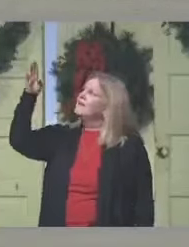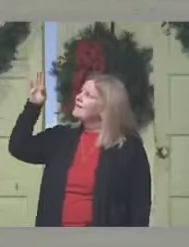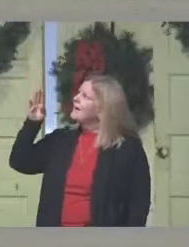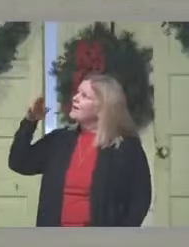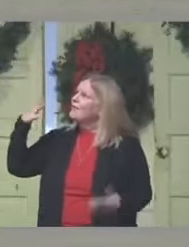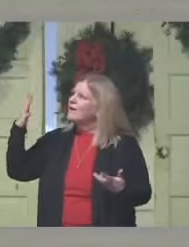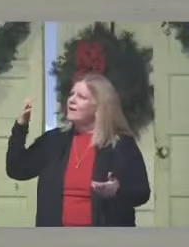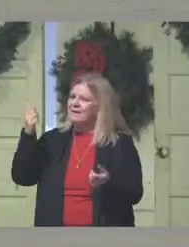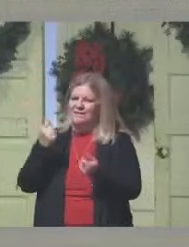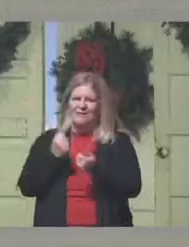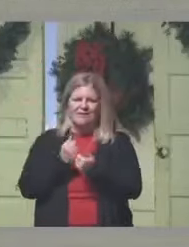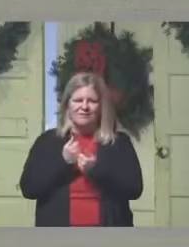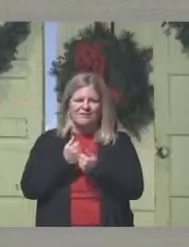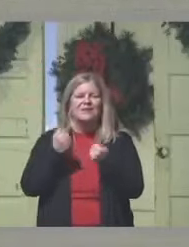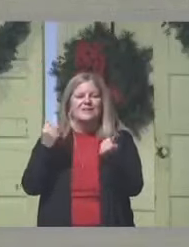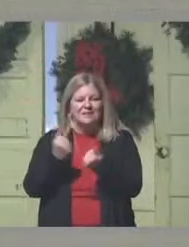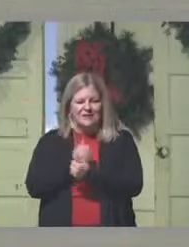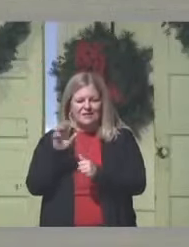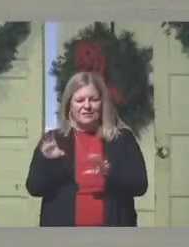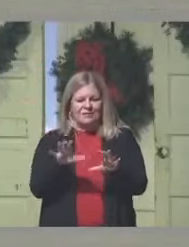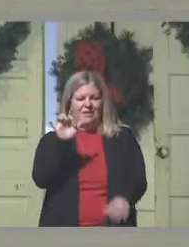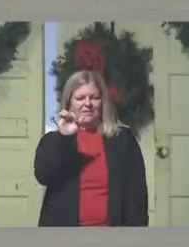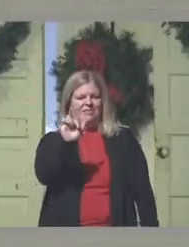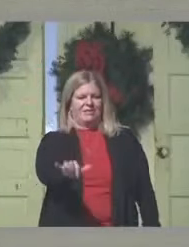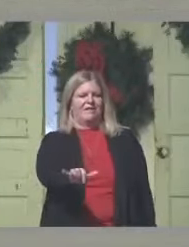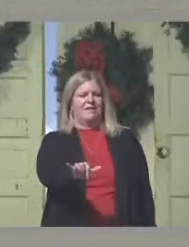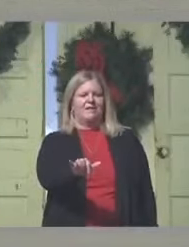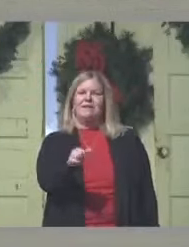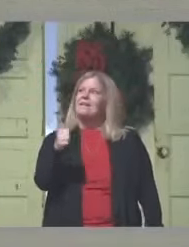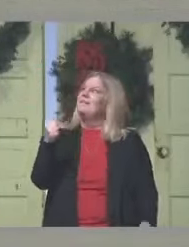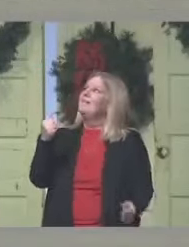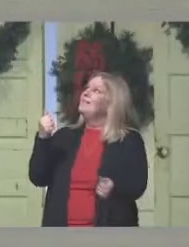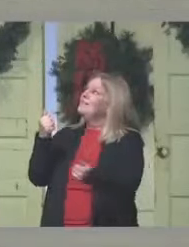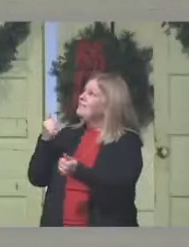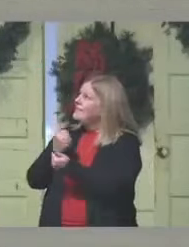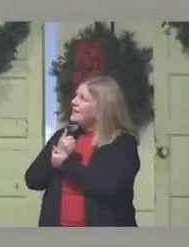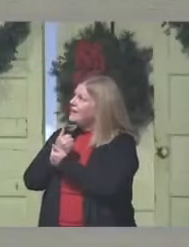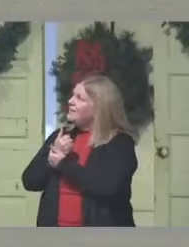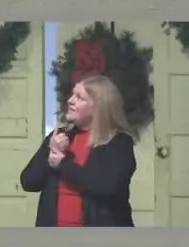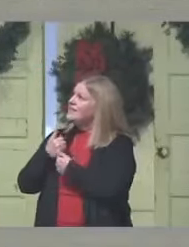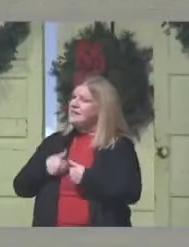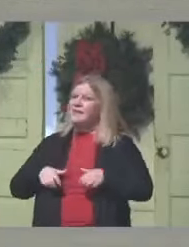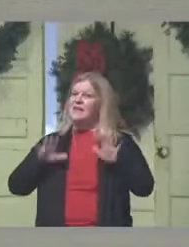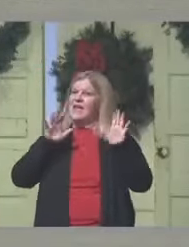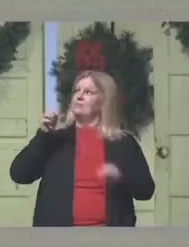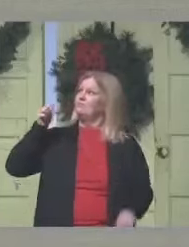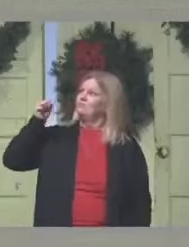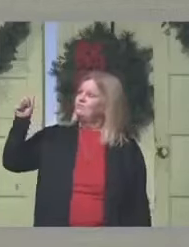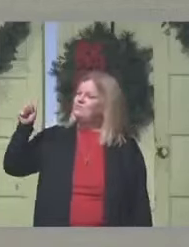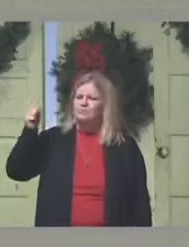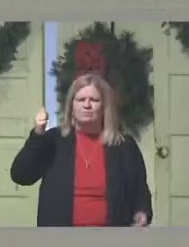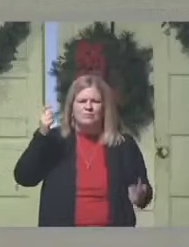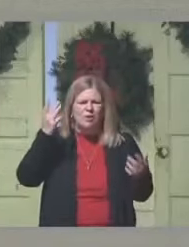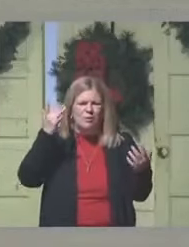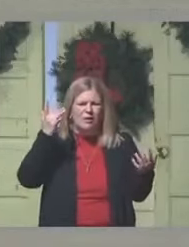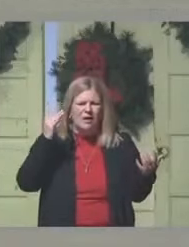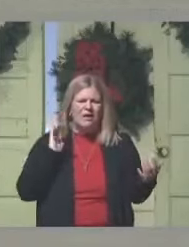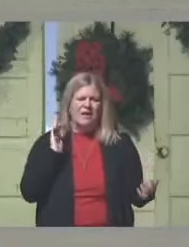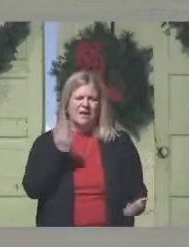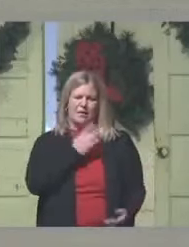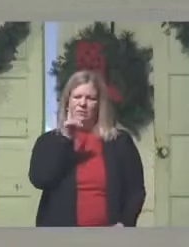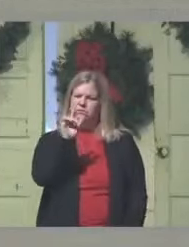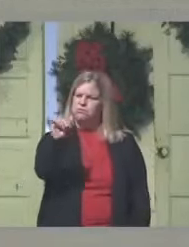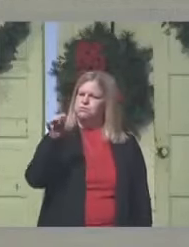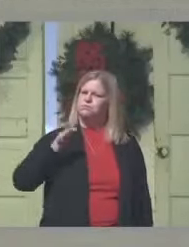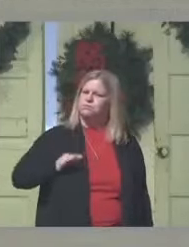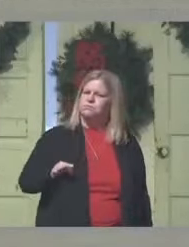love, and this is what love does. Love himself gave himself for our eternal well-being,